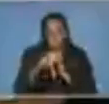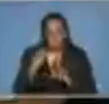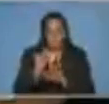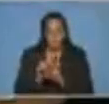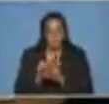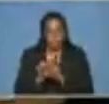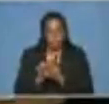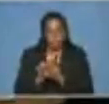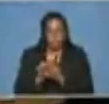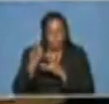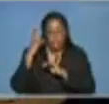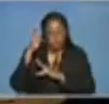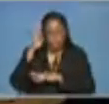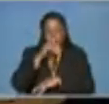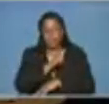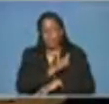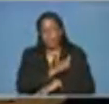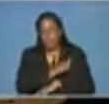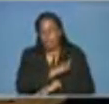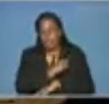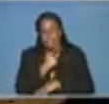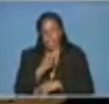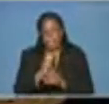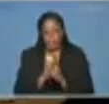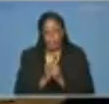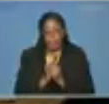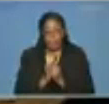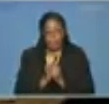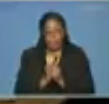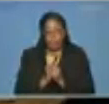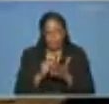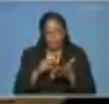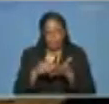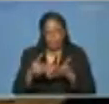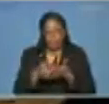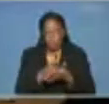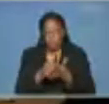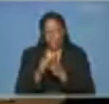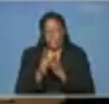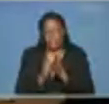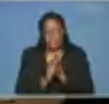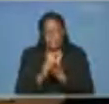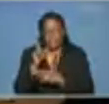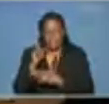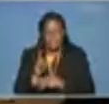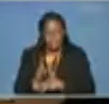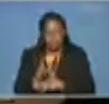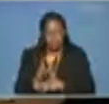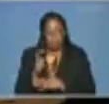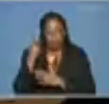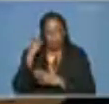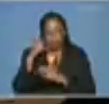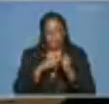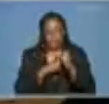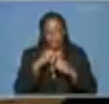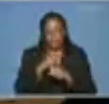Affairs, Senator the Honorable Michael Halkitis, who says repealing and replacing the current legislation is a necessary move to account for the